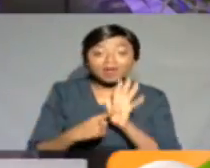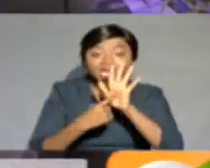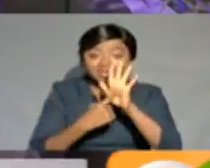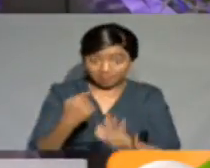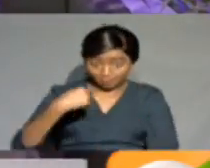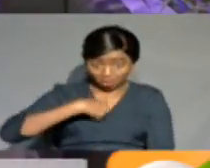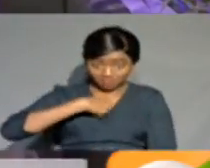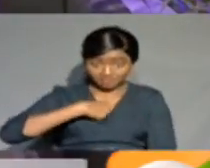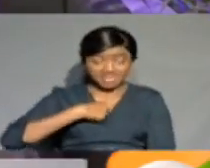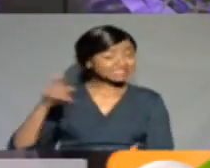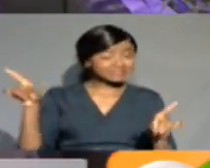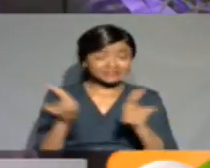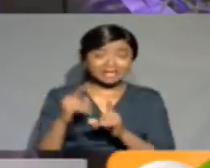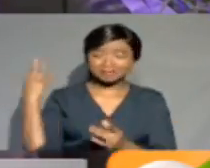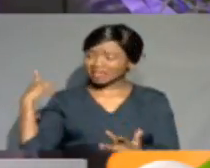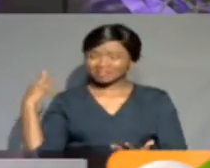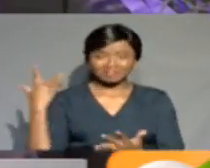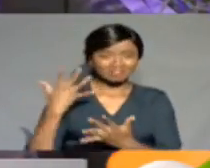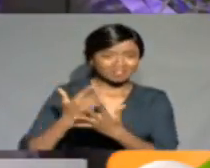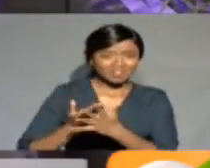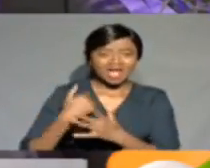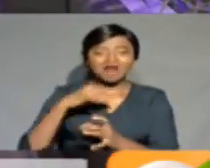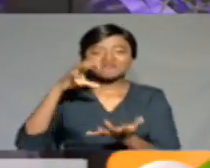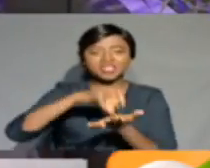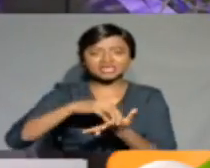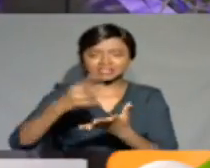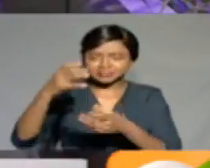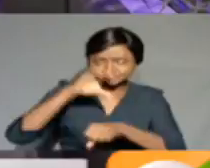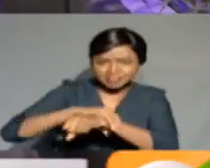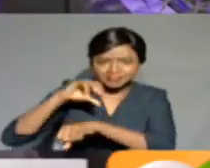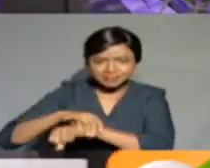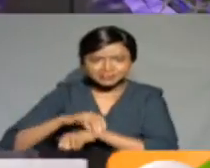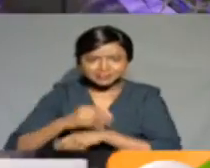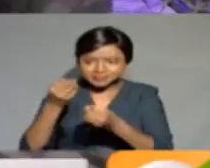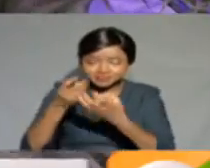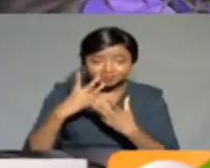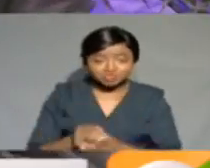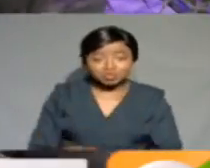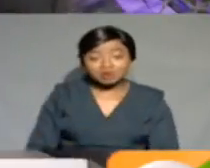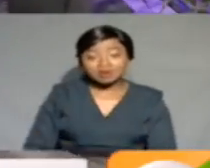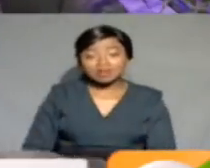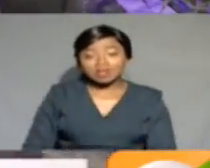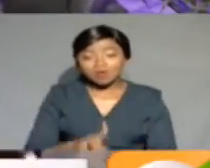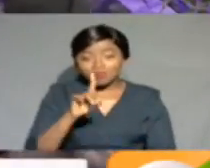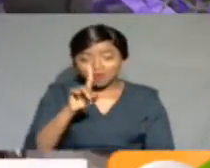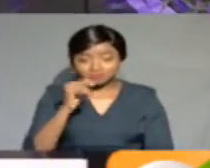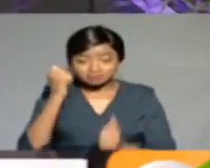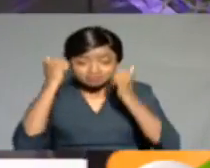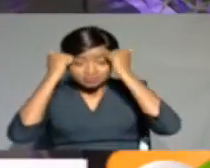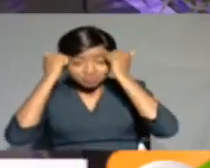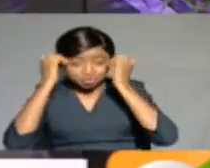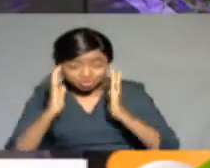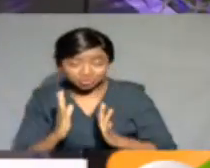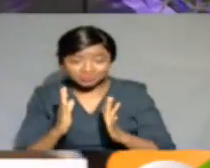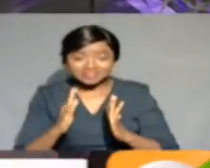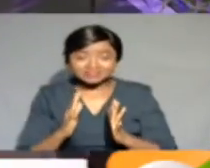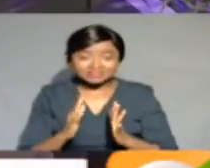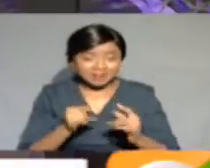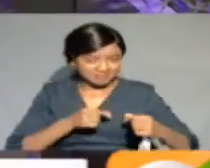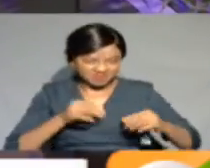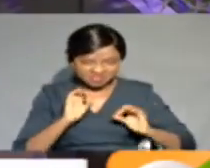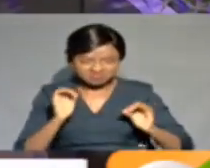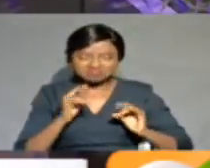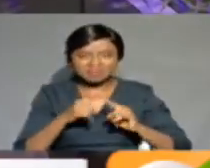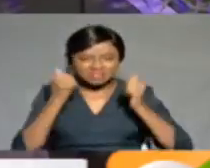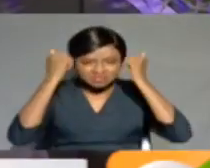I have acted on cases where we've received information, yeah, of a student, not only a prefect, any other student